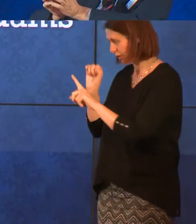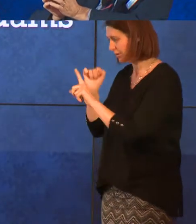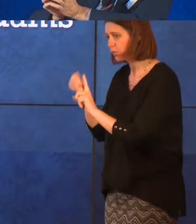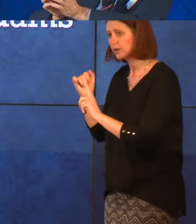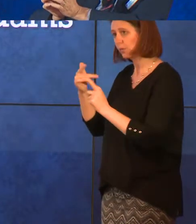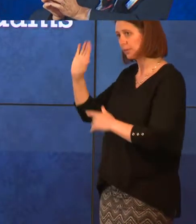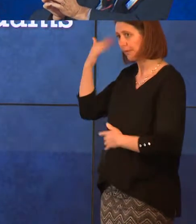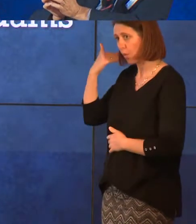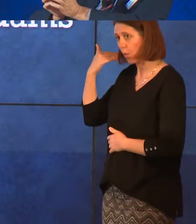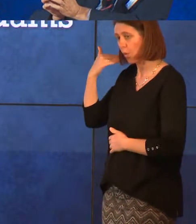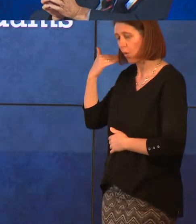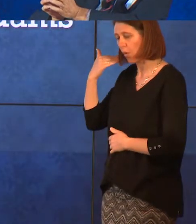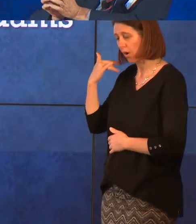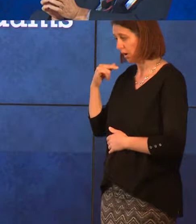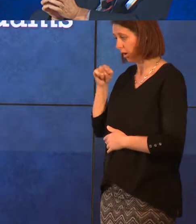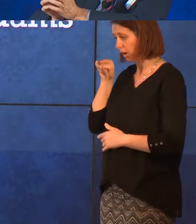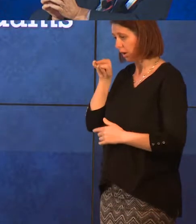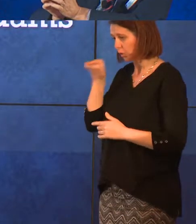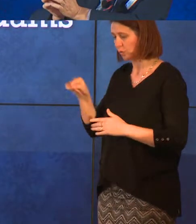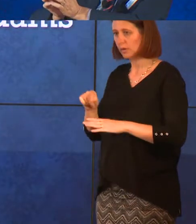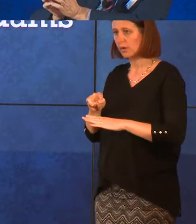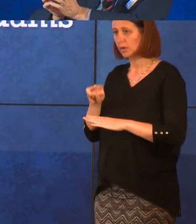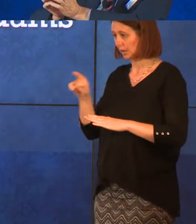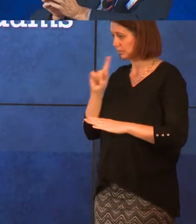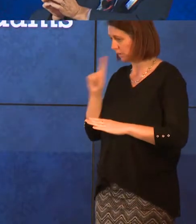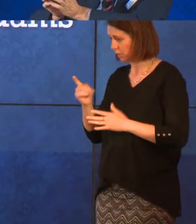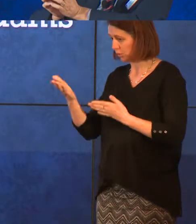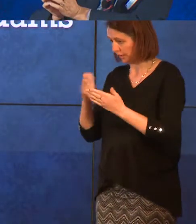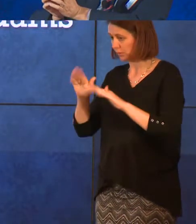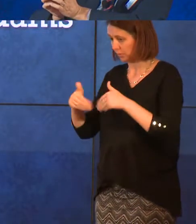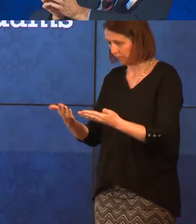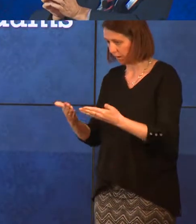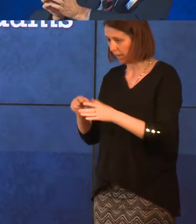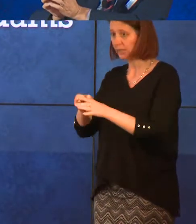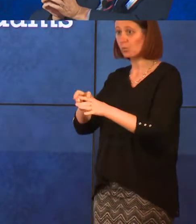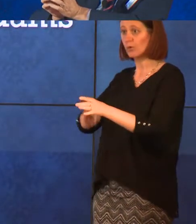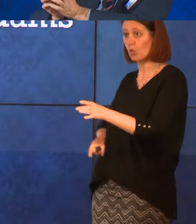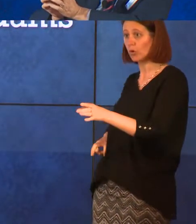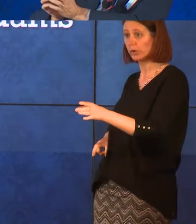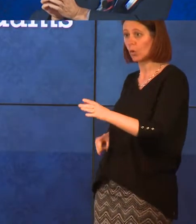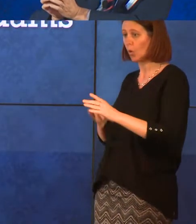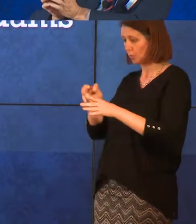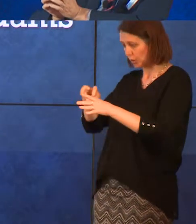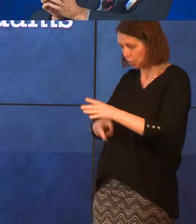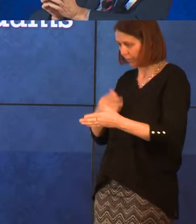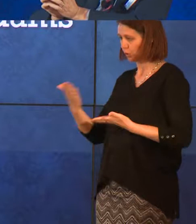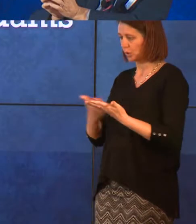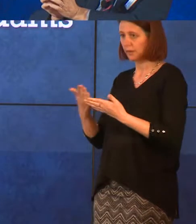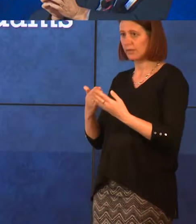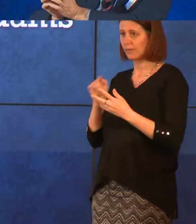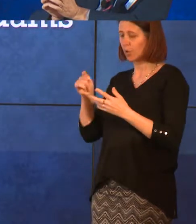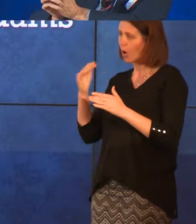where you can be advised that a service provider is withdrawing from providing service for a highly